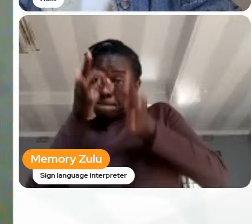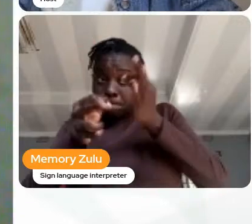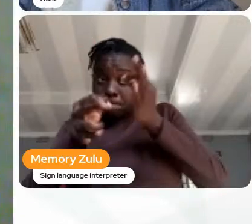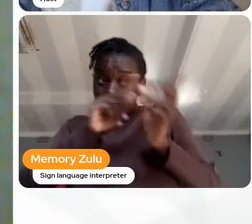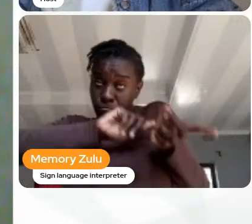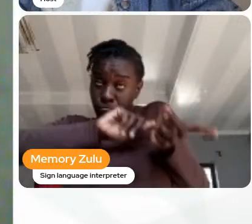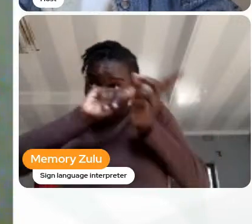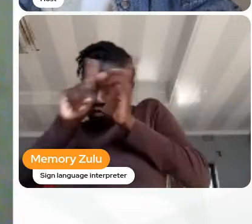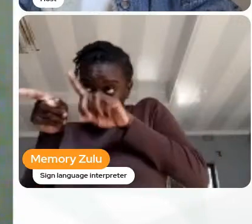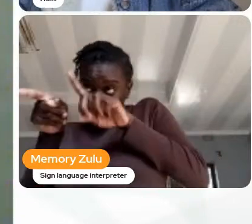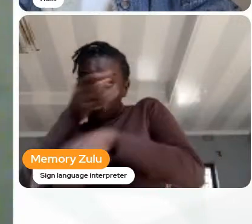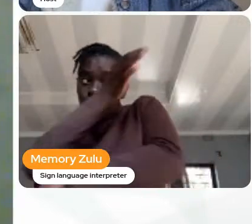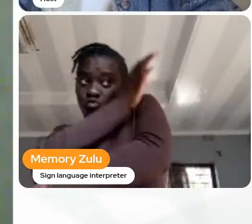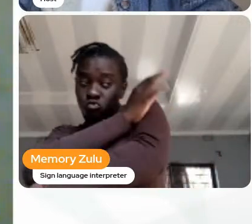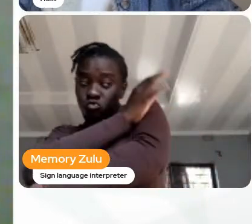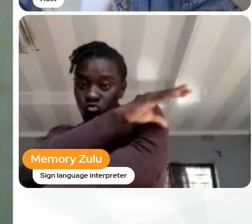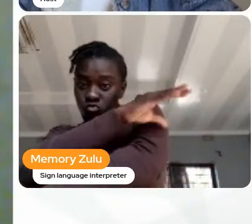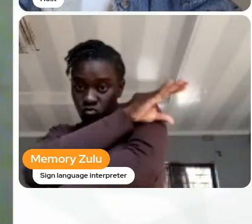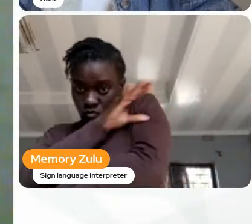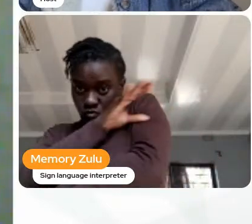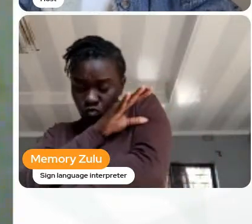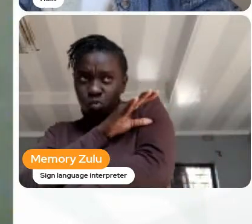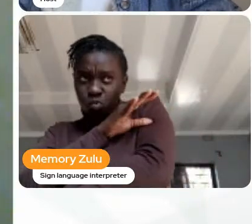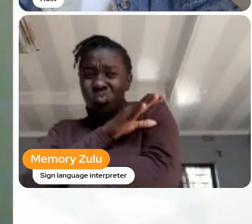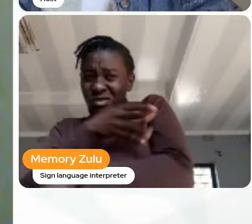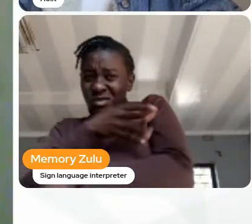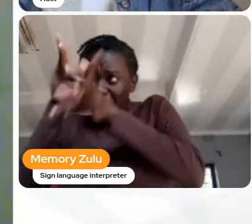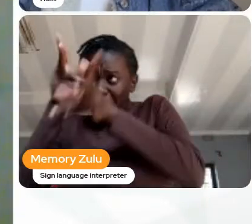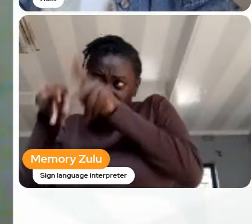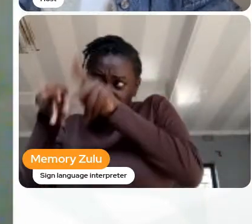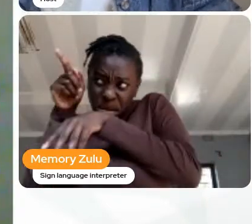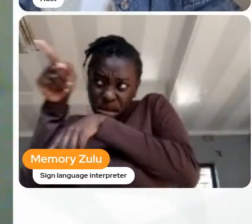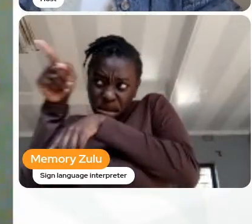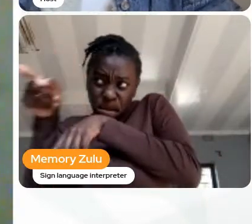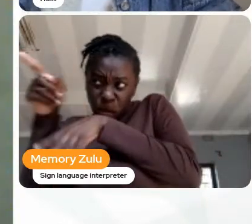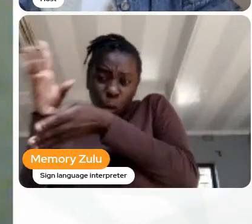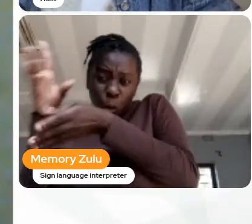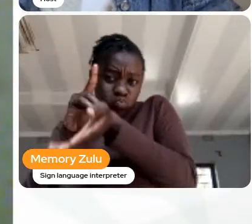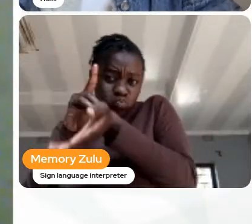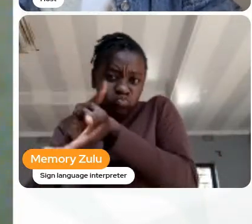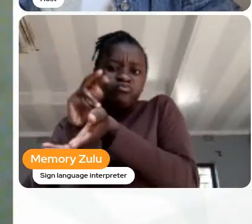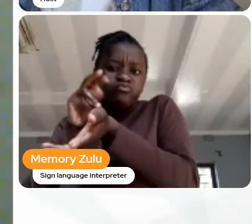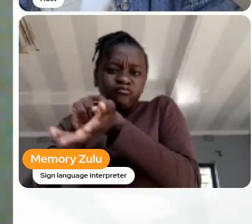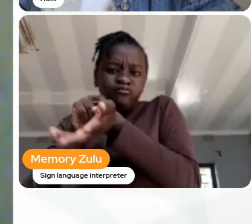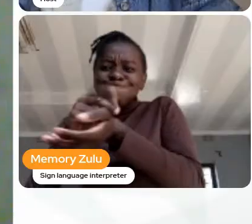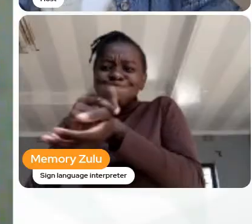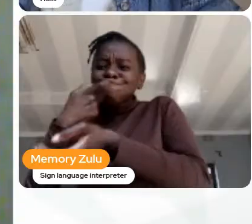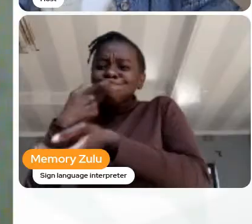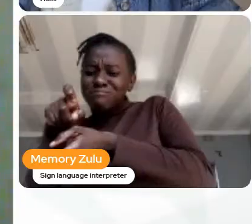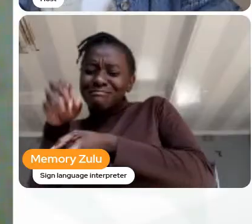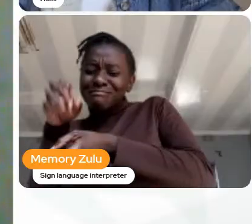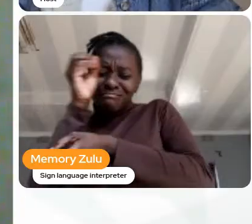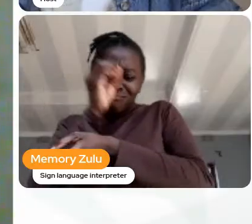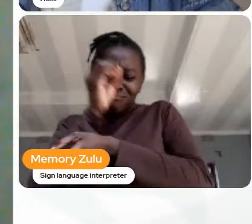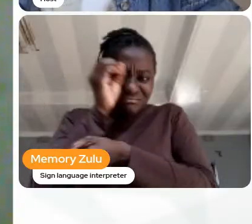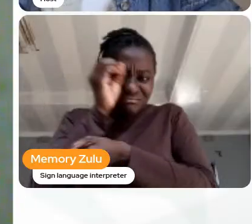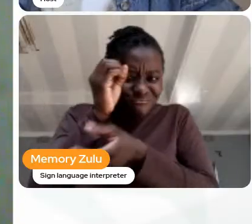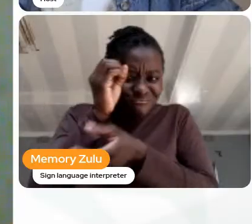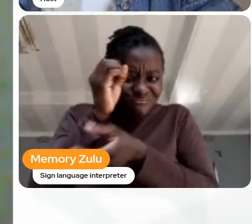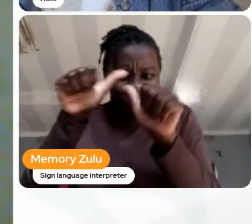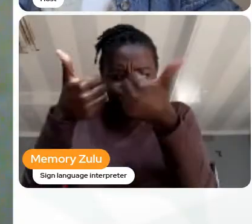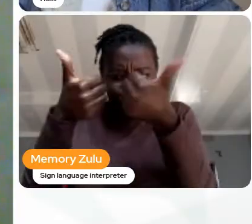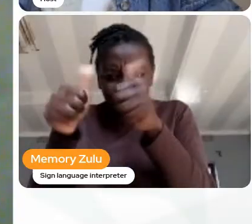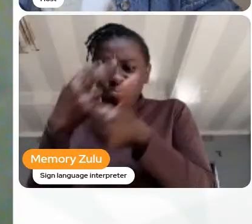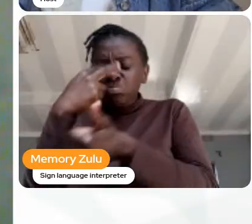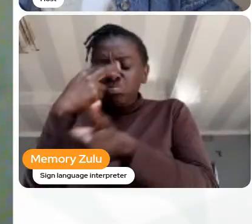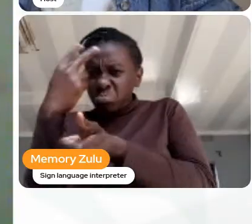having a sexually transmitted disease or urinary tract infection, because the organs or the parts that are